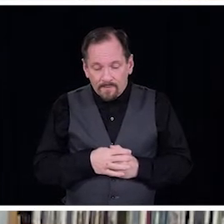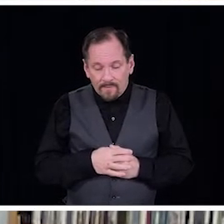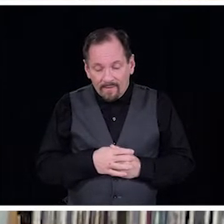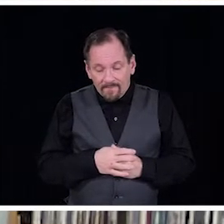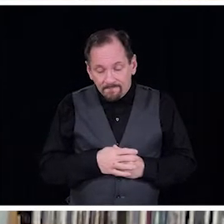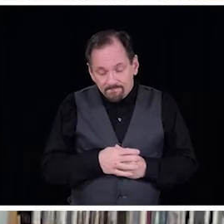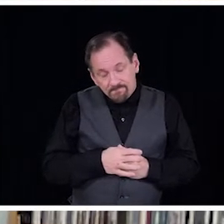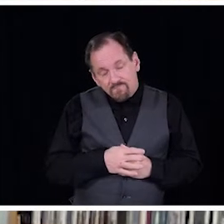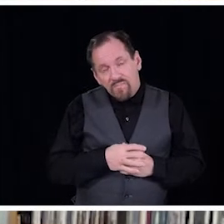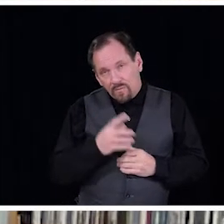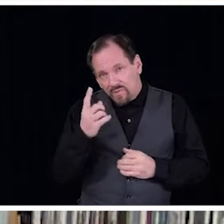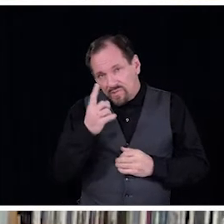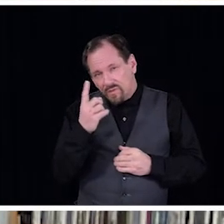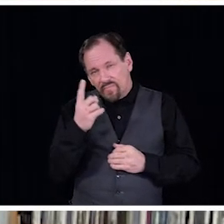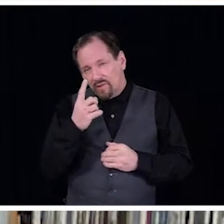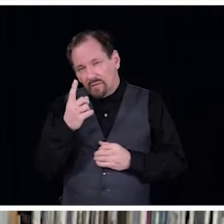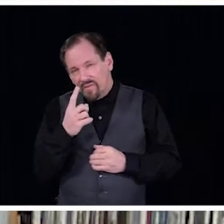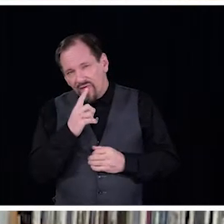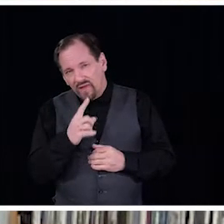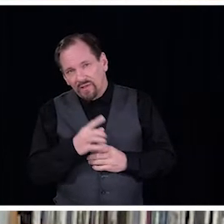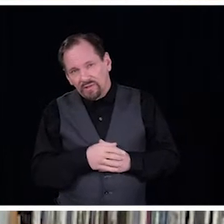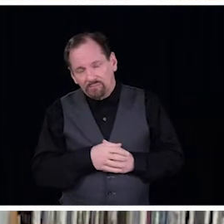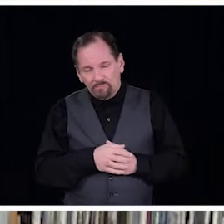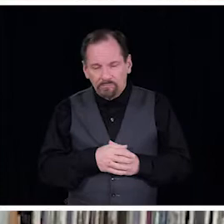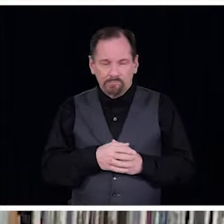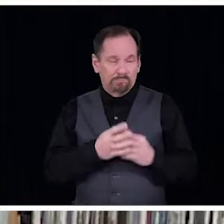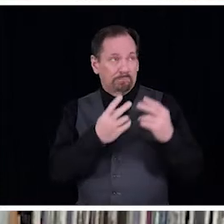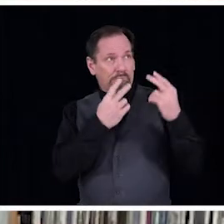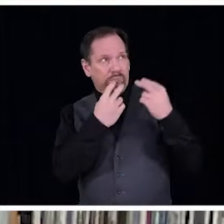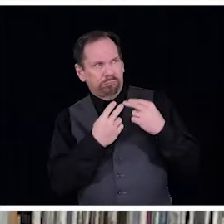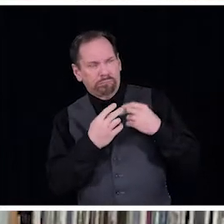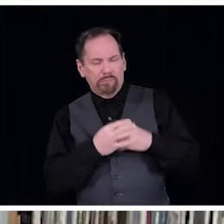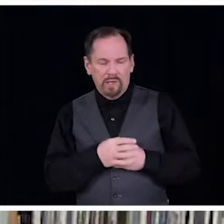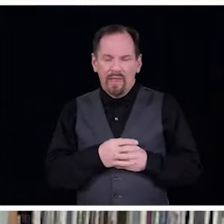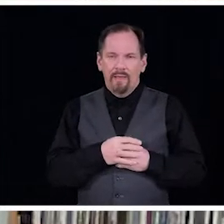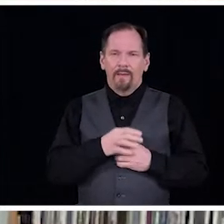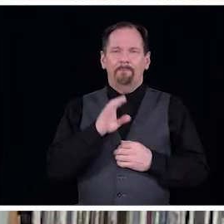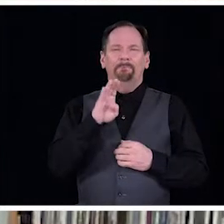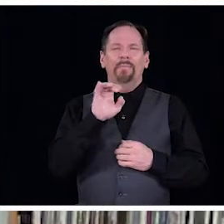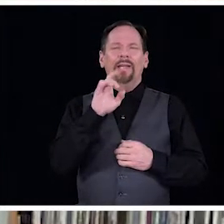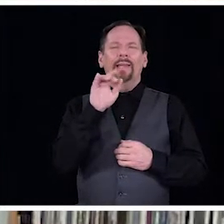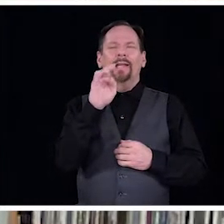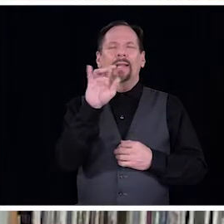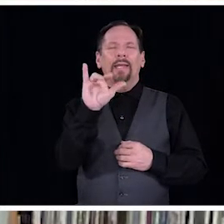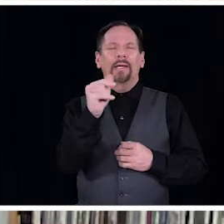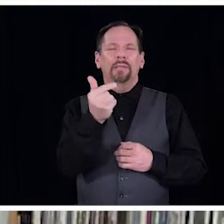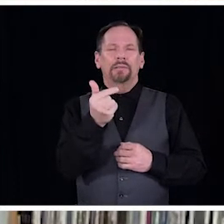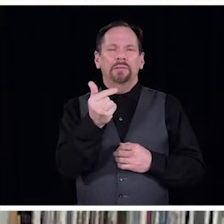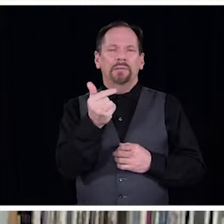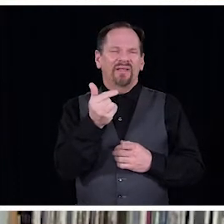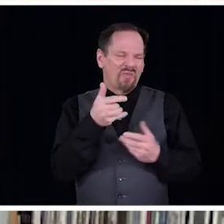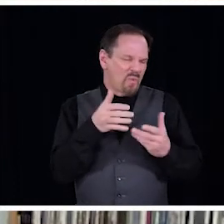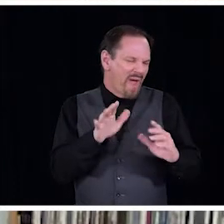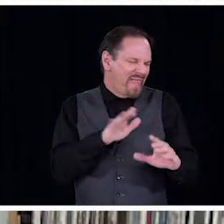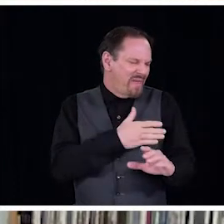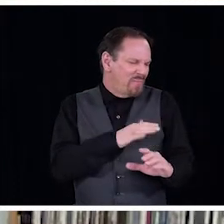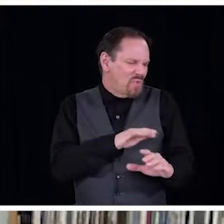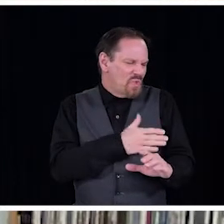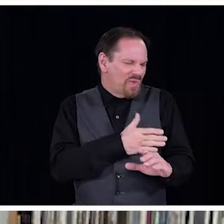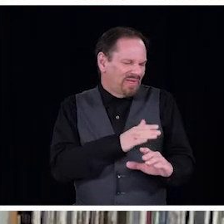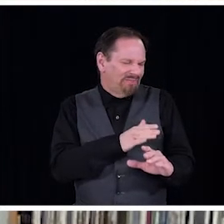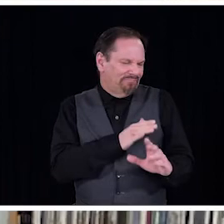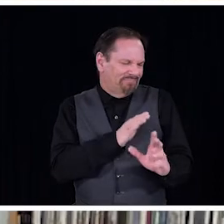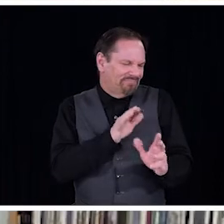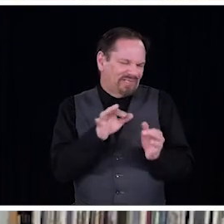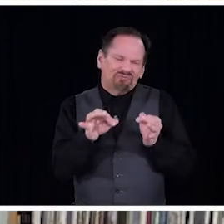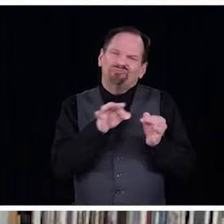something condescending and perhaps belittling in the way music's properties and functions are